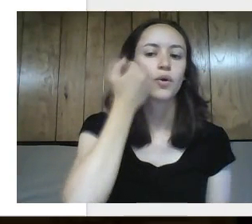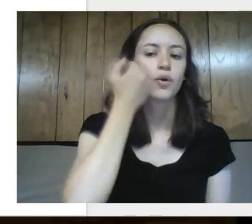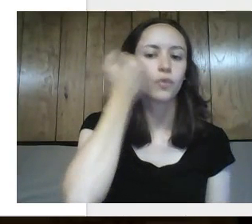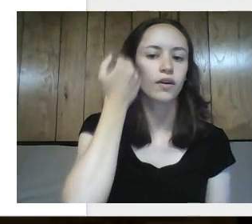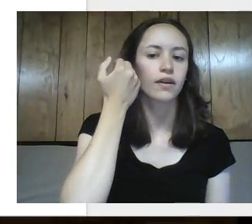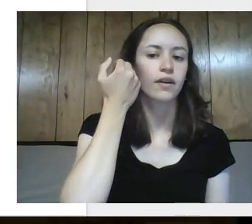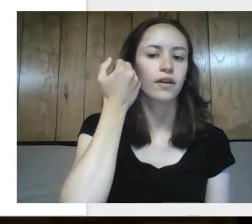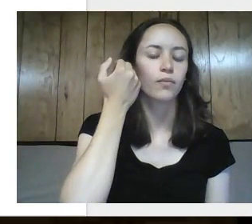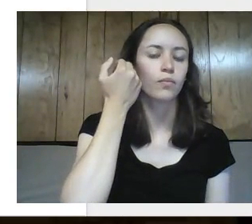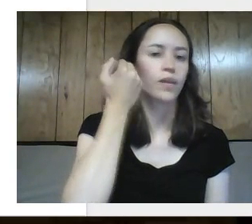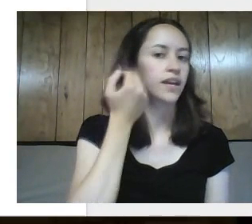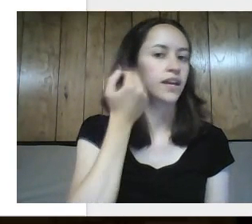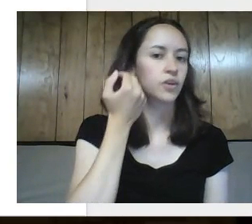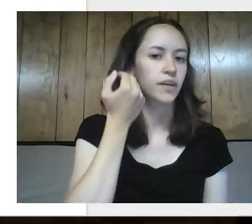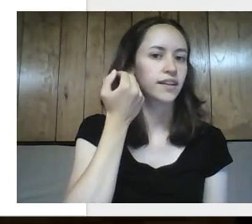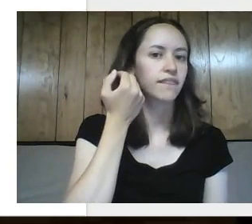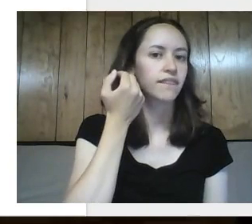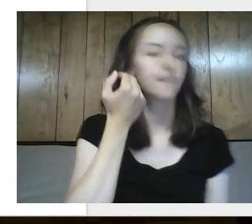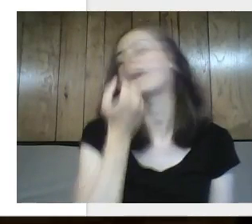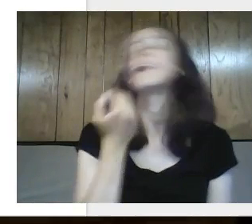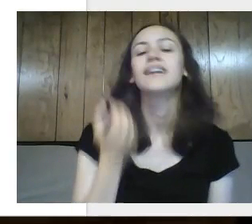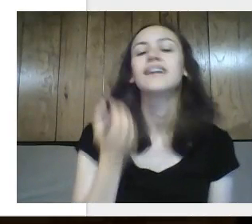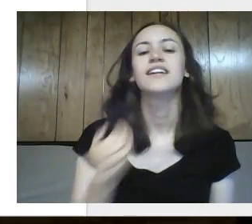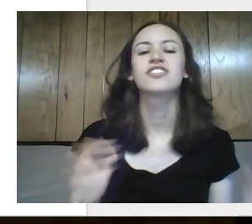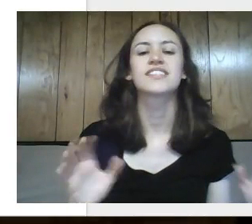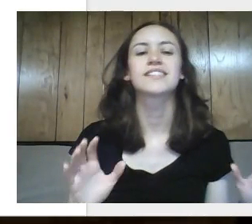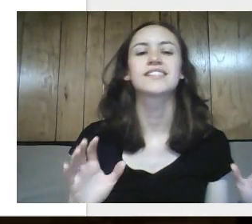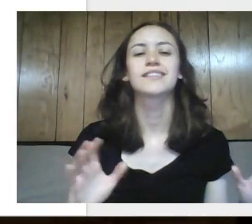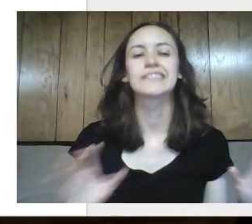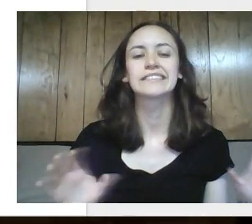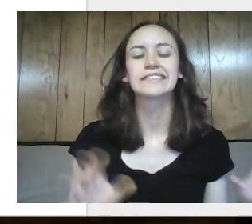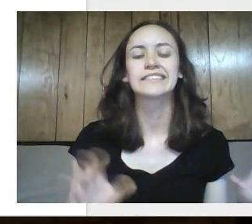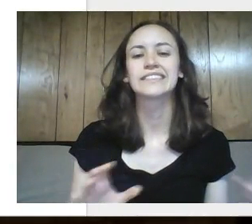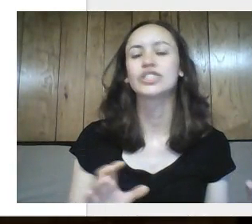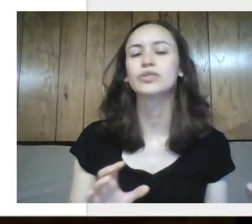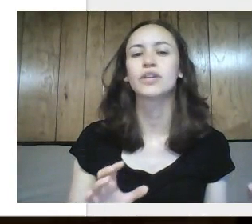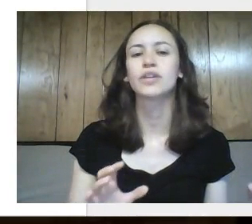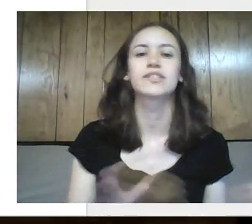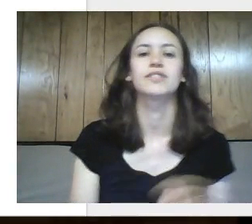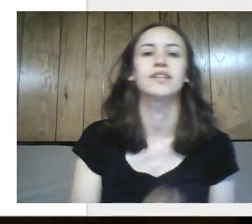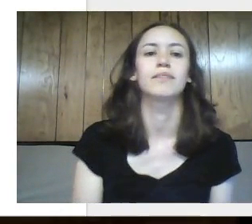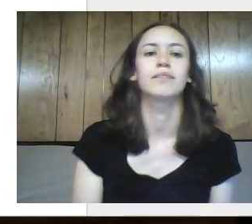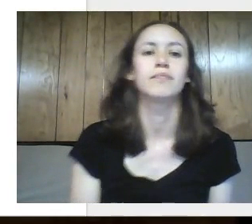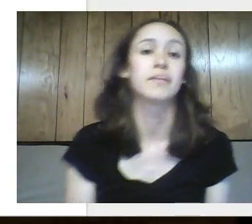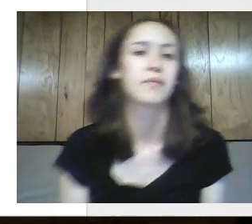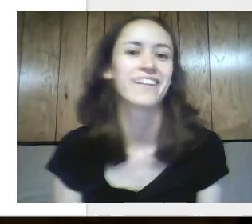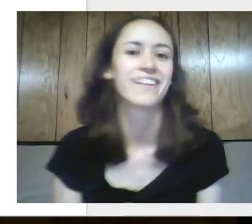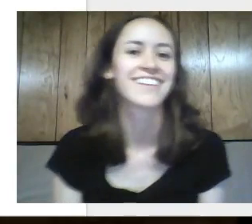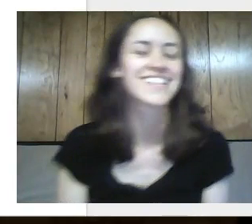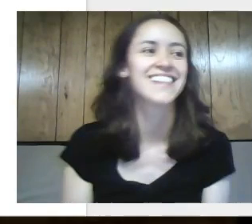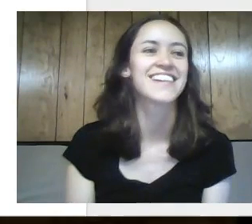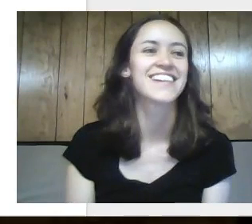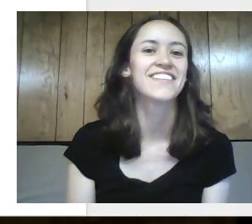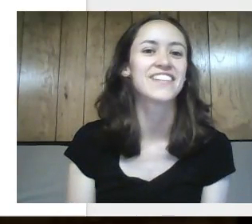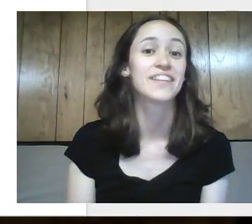face or one hand quickly like that is just too close to any inappropriate